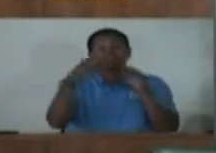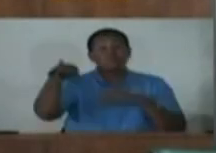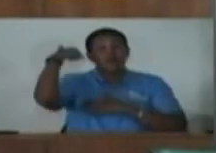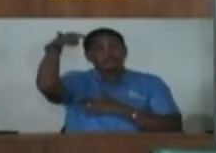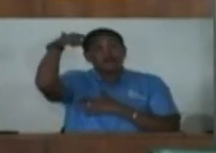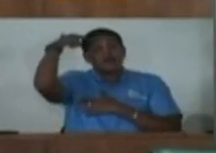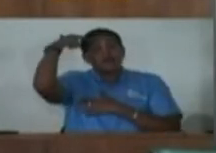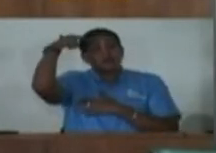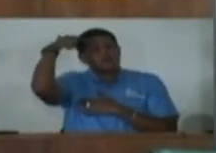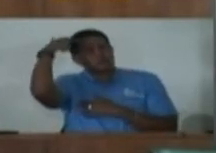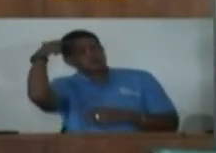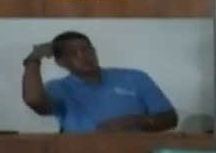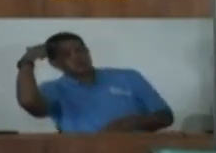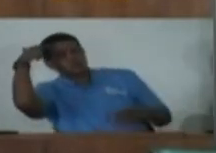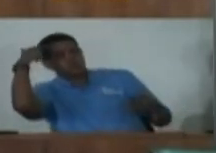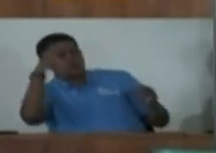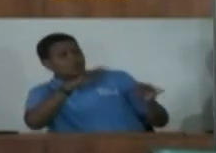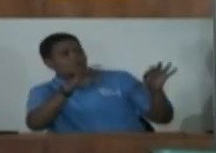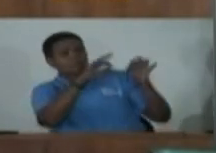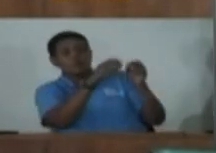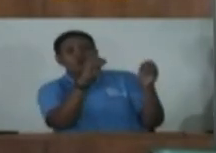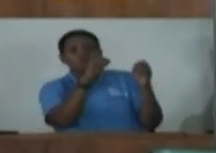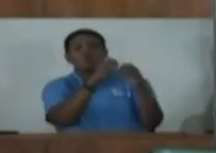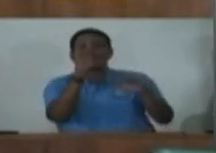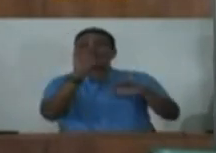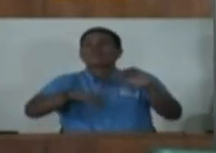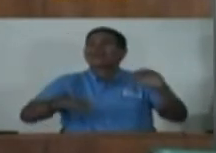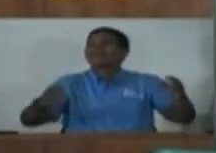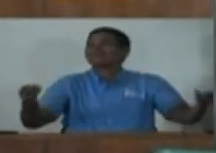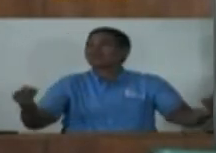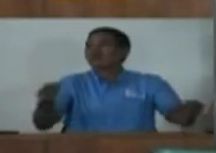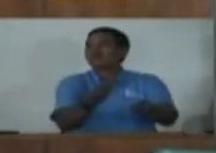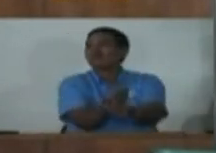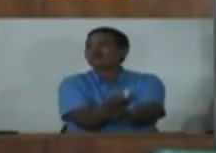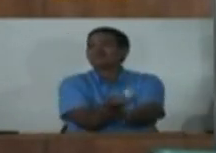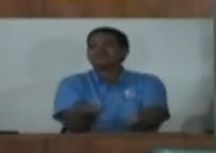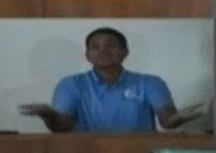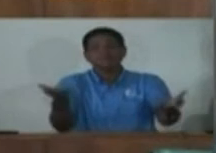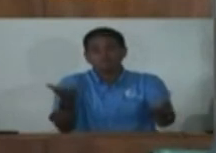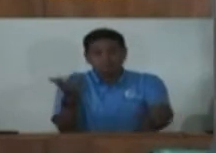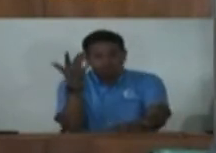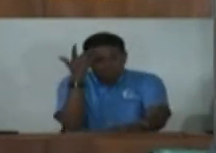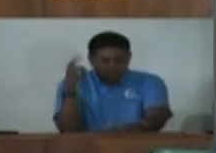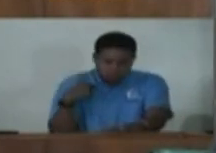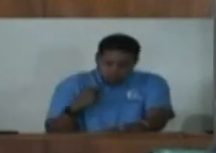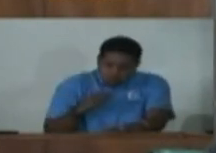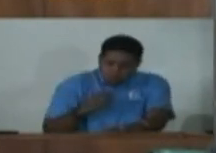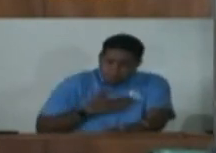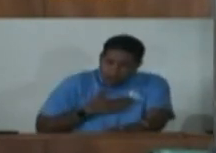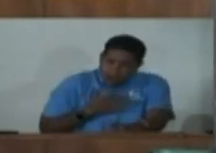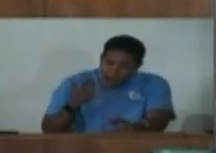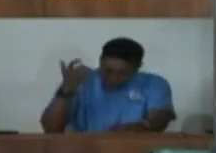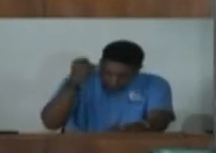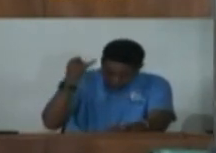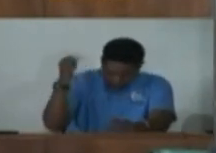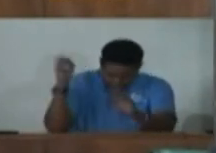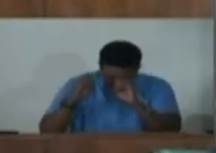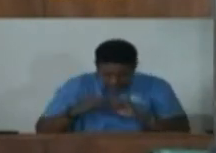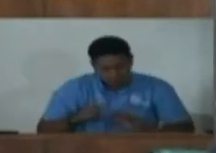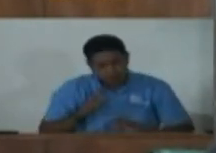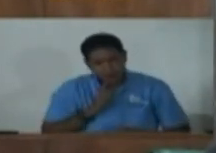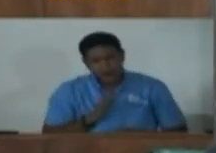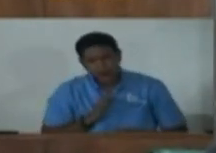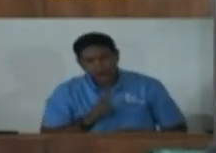important than real property. Real property, we all know, and it has a historical antecedents. The